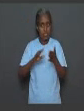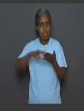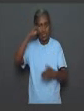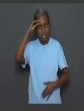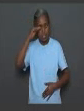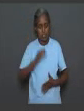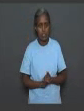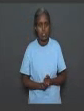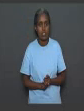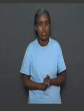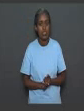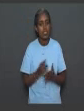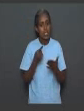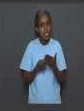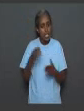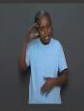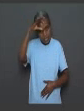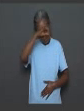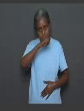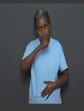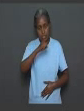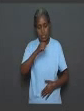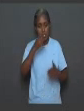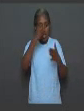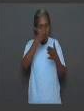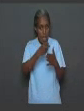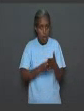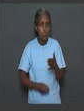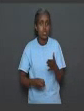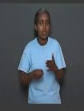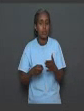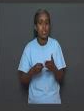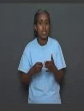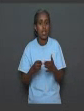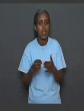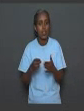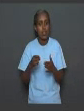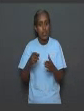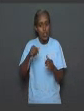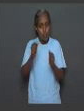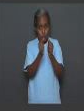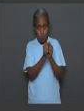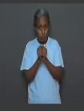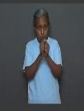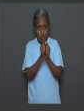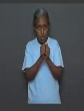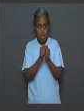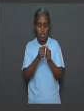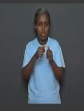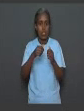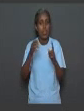It makes the assumption that outcomes are mutually exclusive